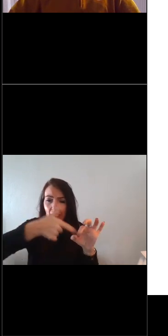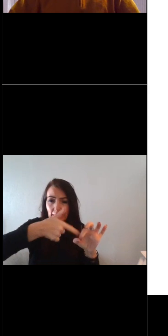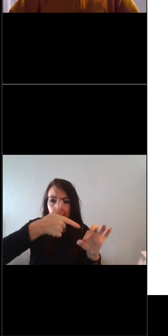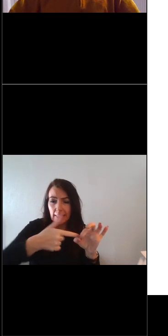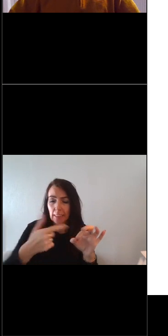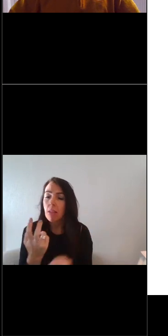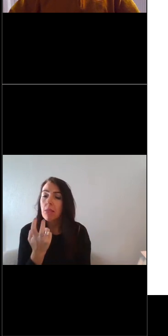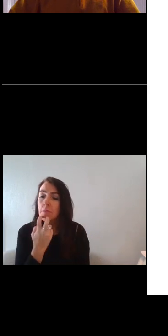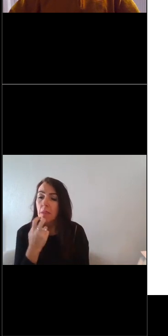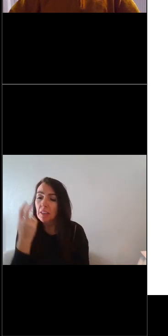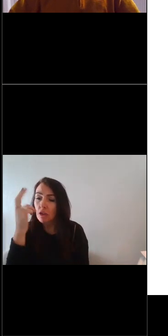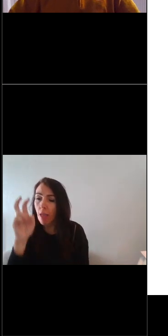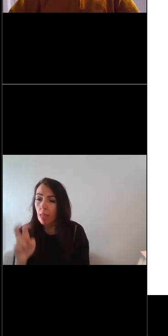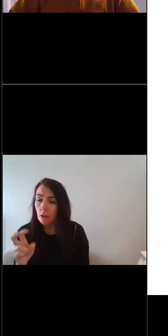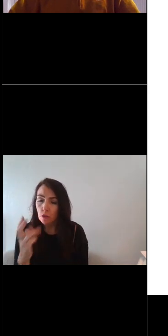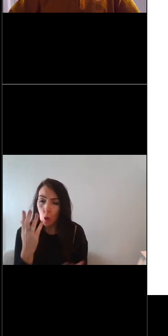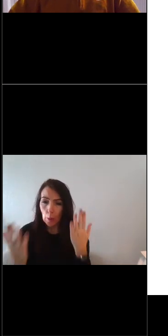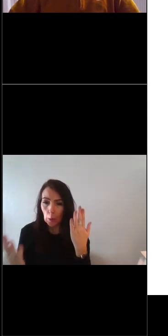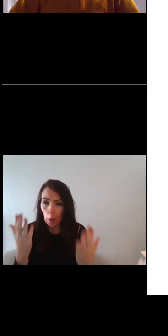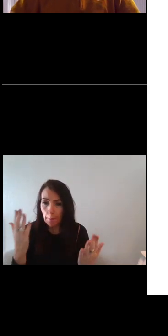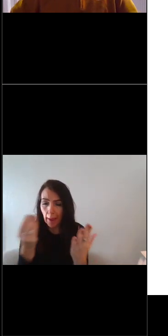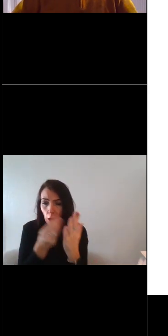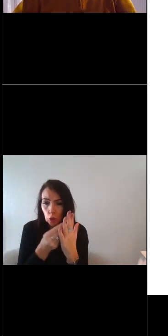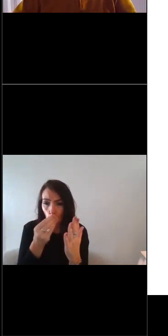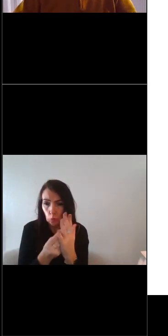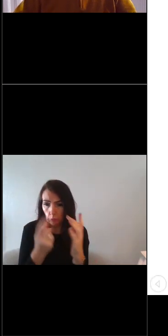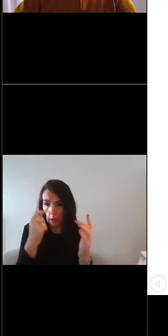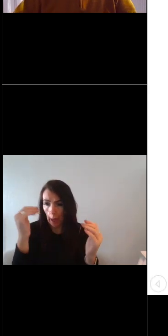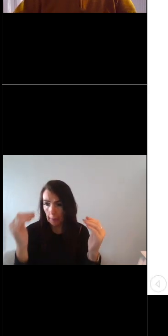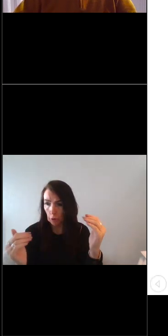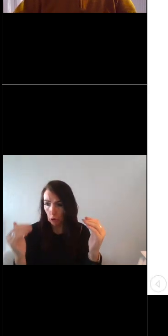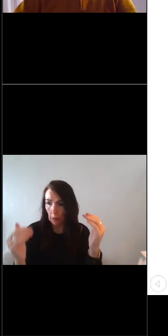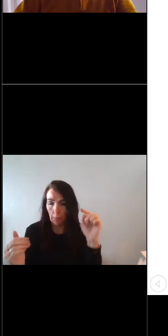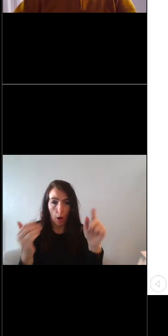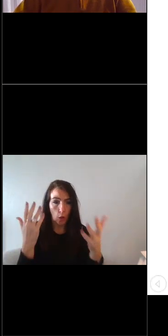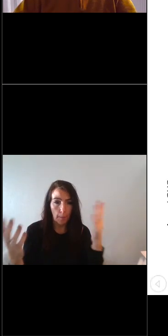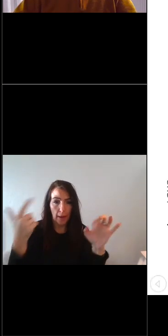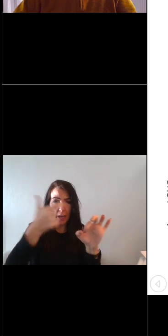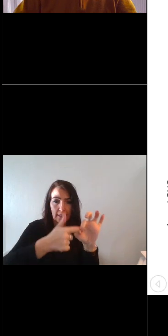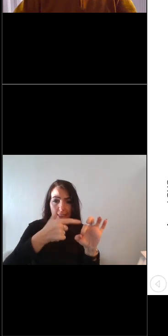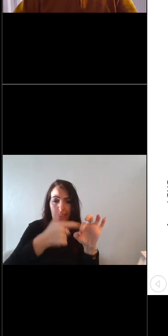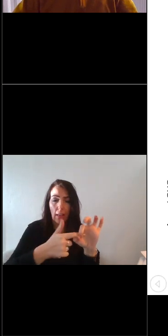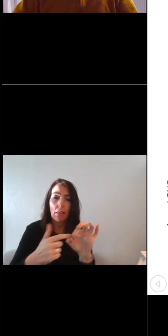use them wisely, they can be cheaper as well in many cases.